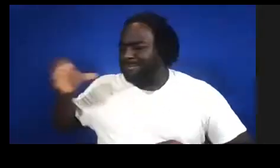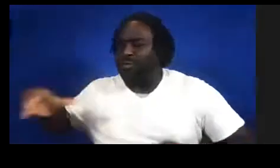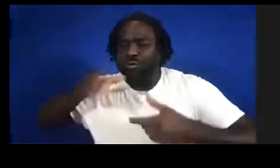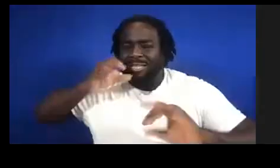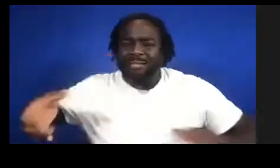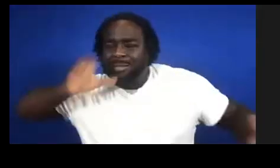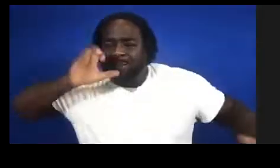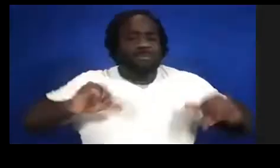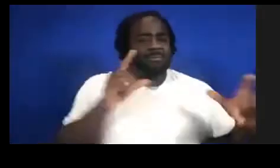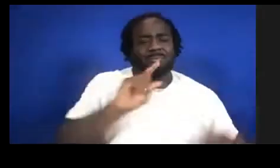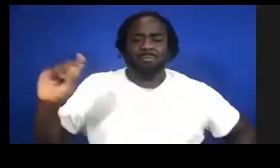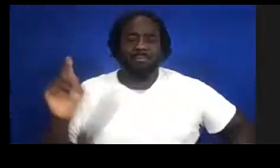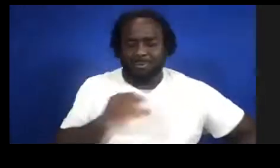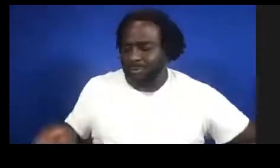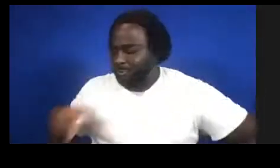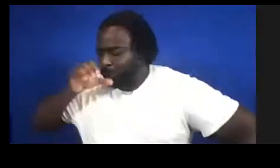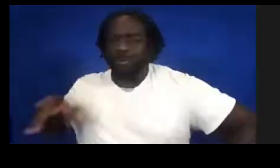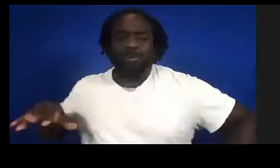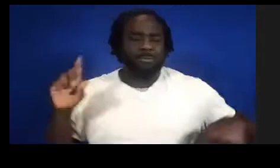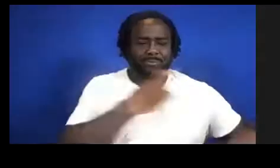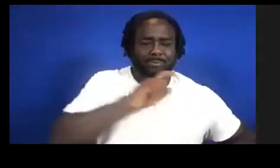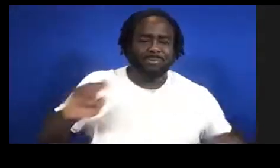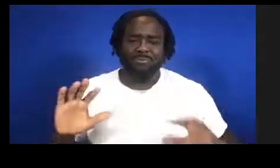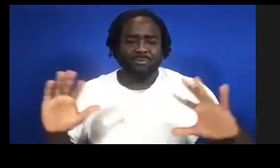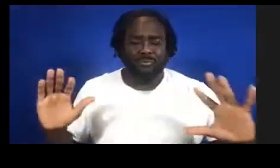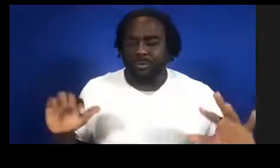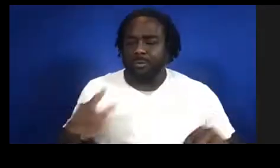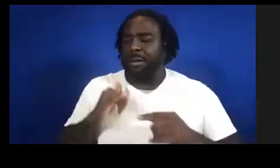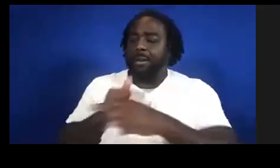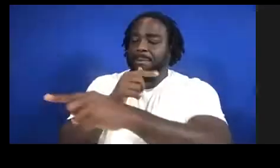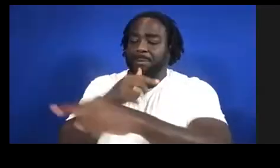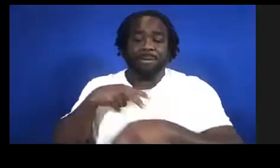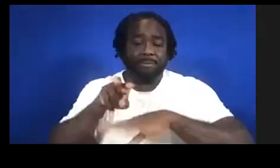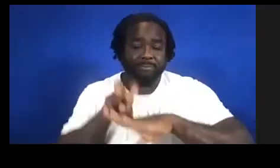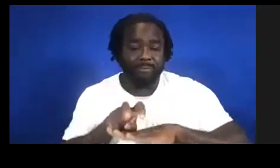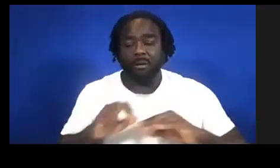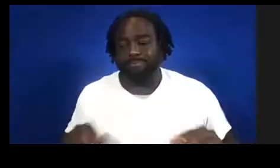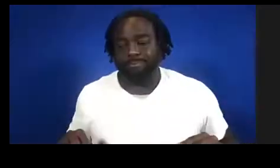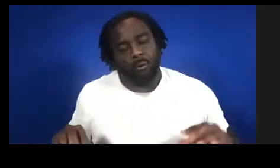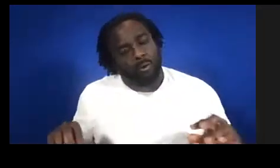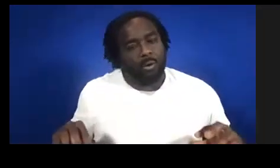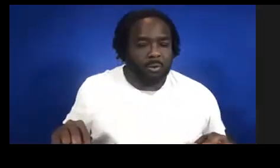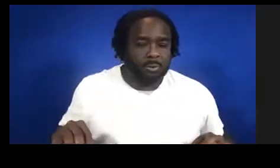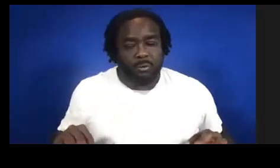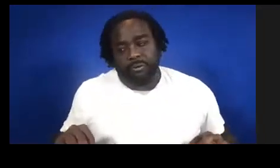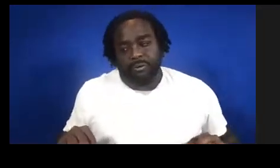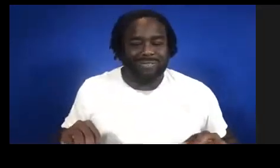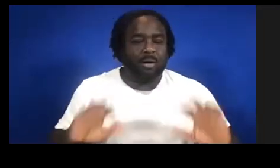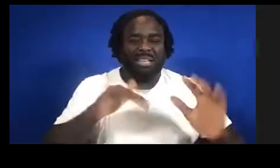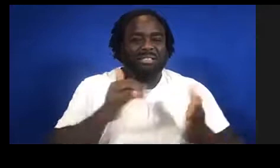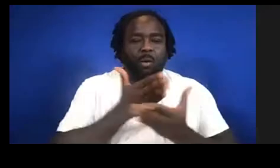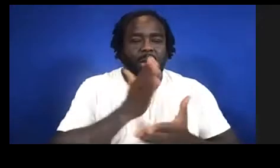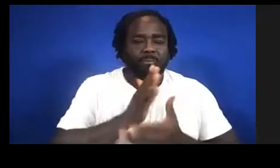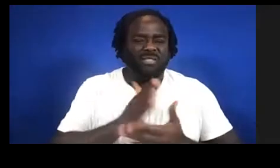You know, I do these 1 hour shows on the road, and I got my drink there with me all the time, right? I got my lemonade here with me